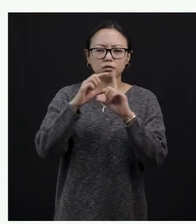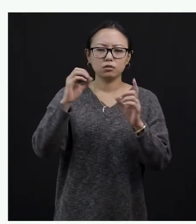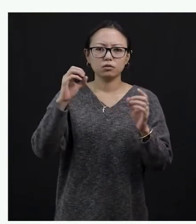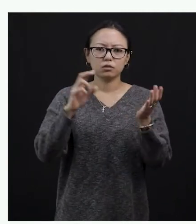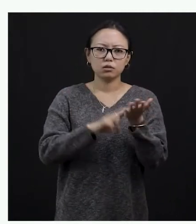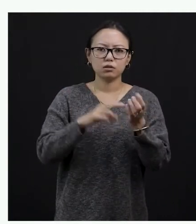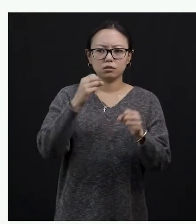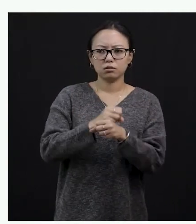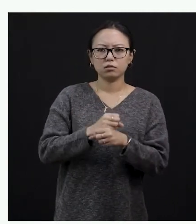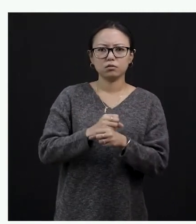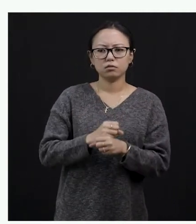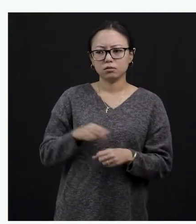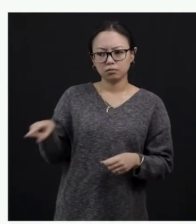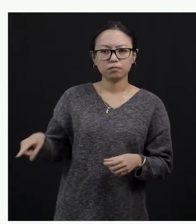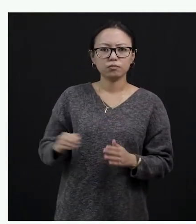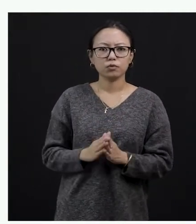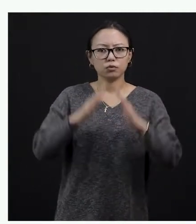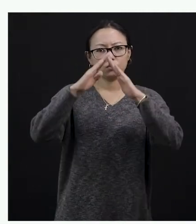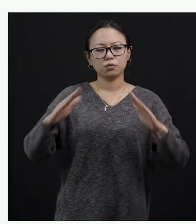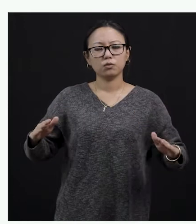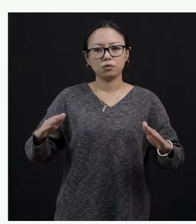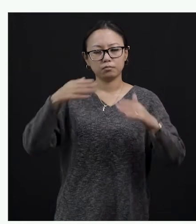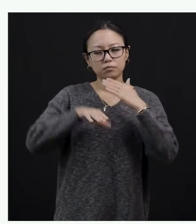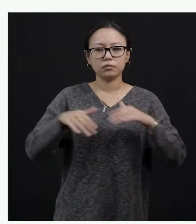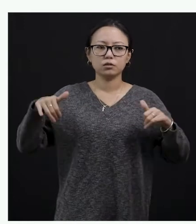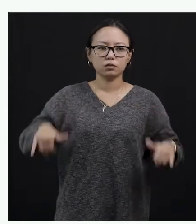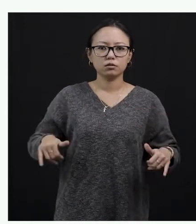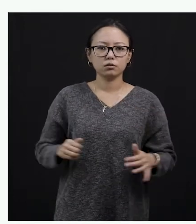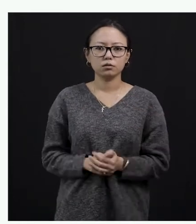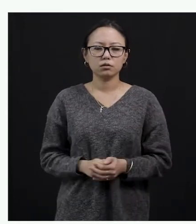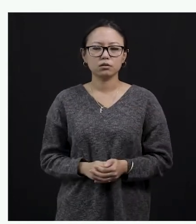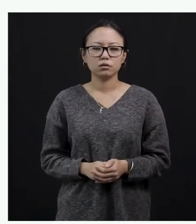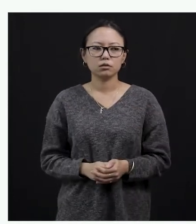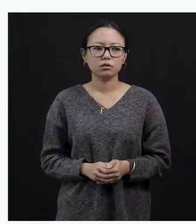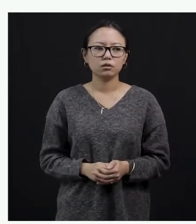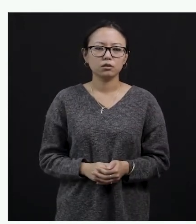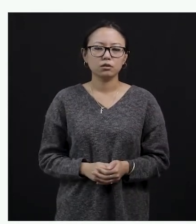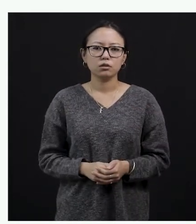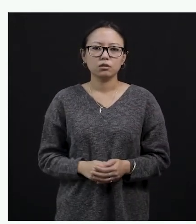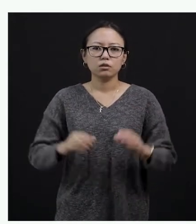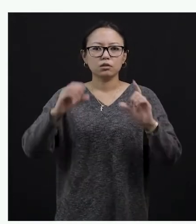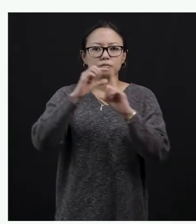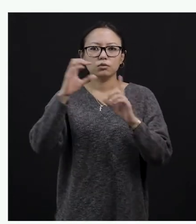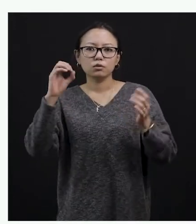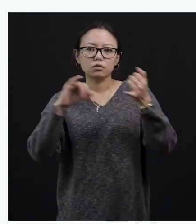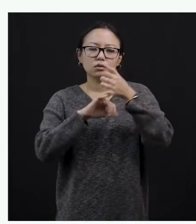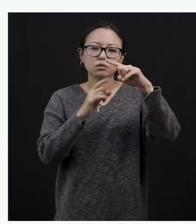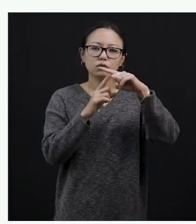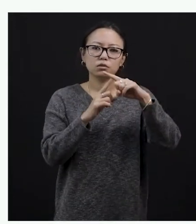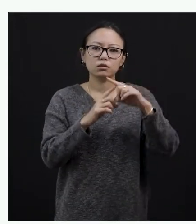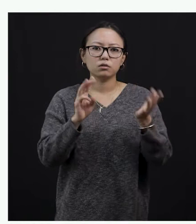and knocked the door. That time, when she opened the door, she saw that there was a postman who brought